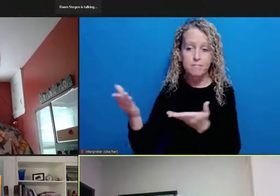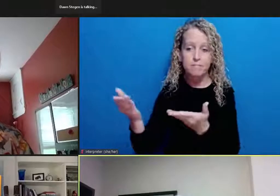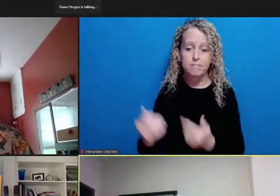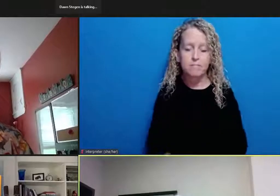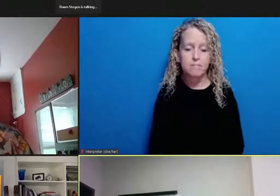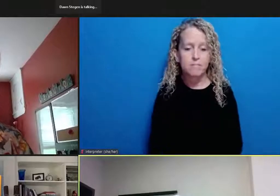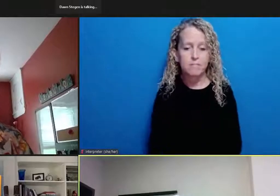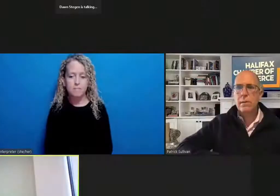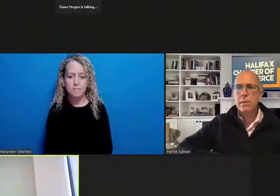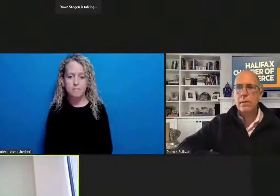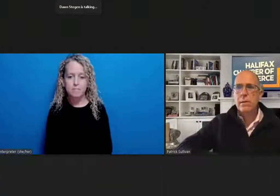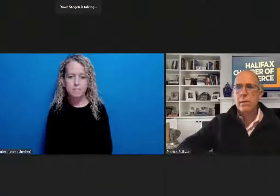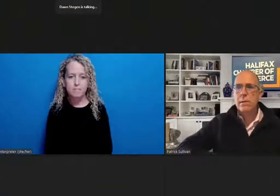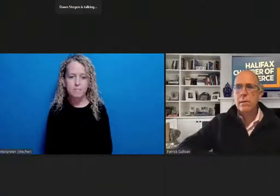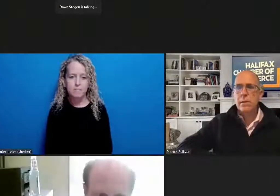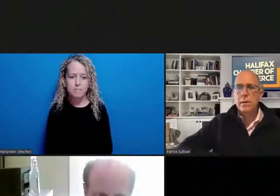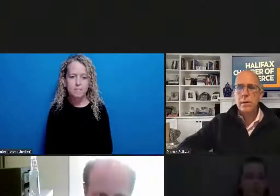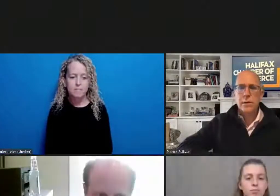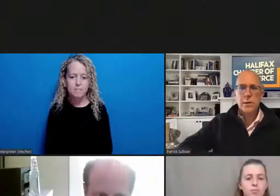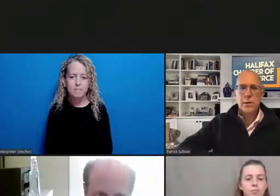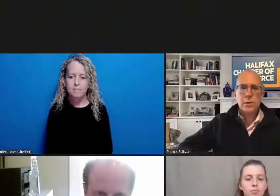do at this point.